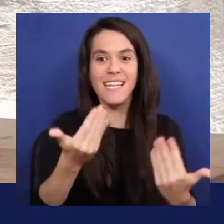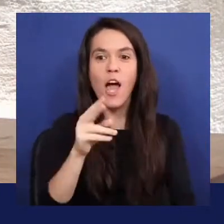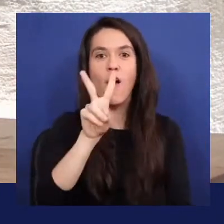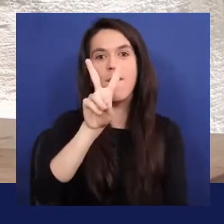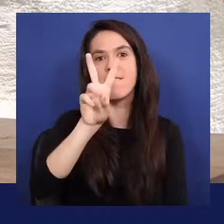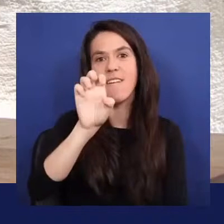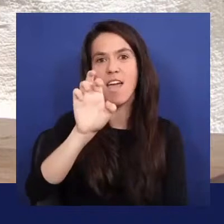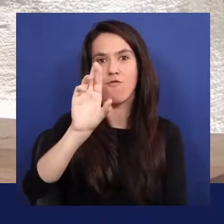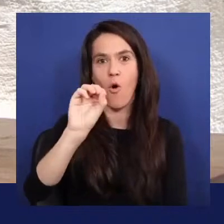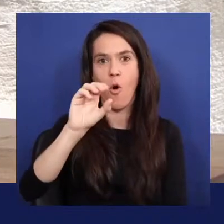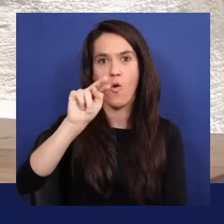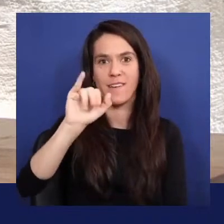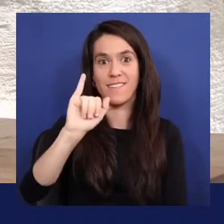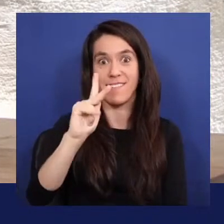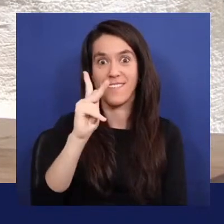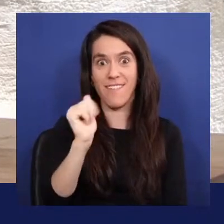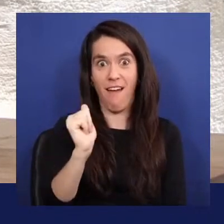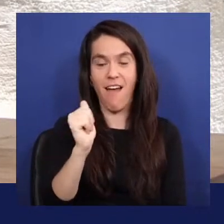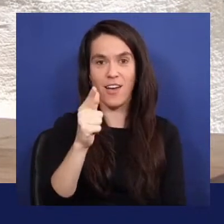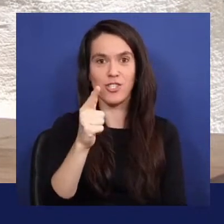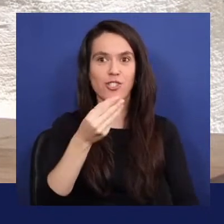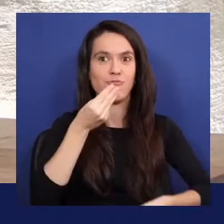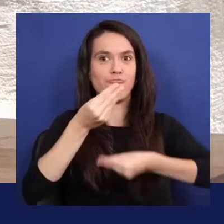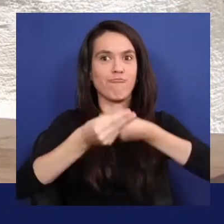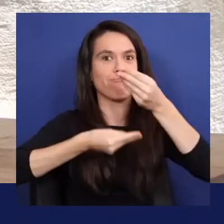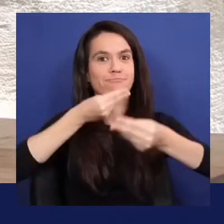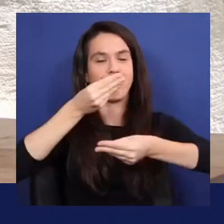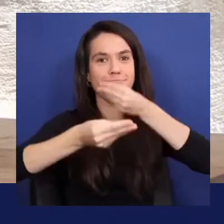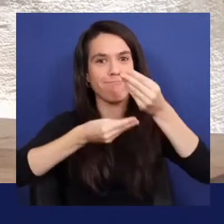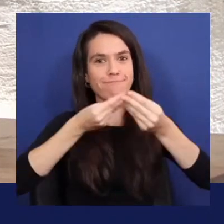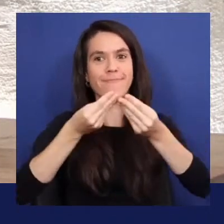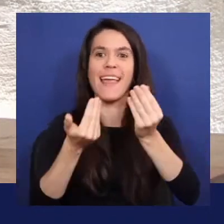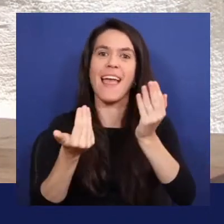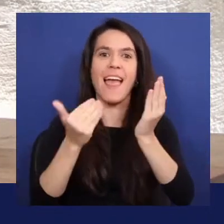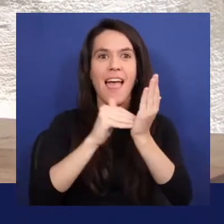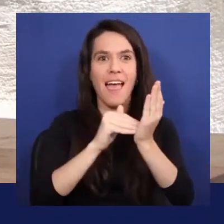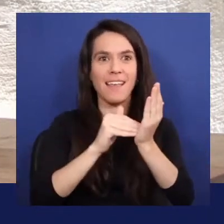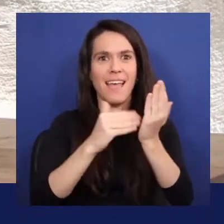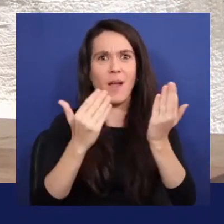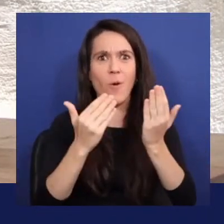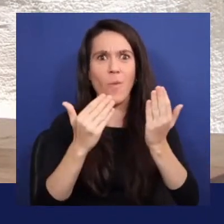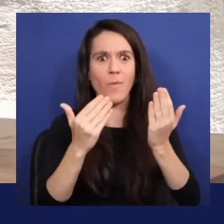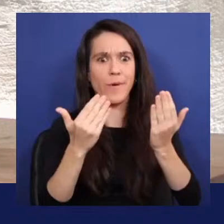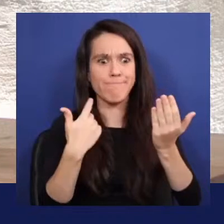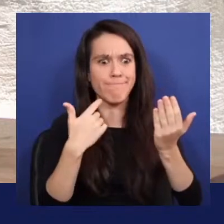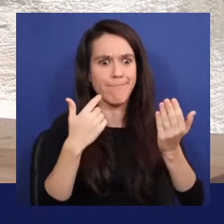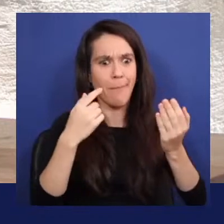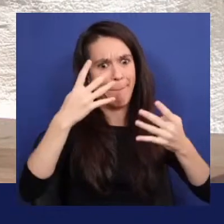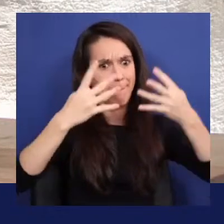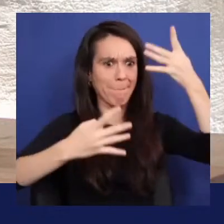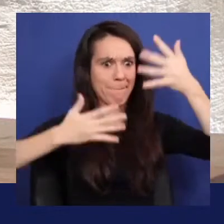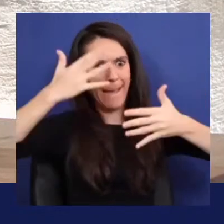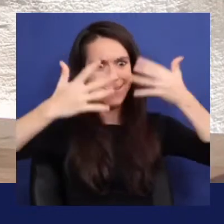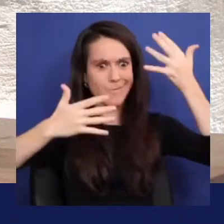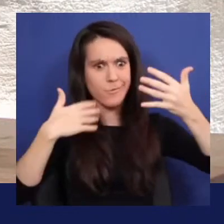about. Actually, she is going to talk again about anomalies and the metrics advisor. So,